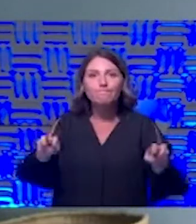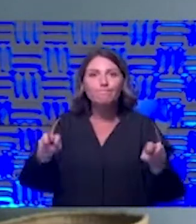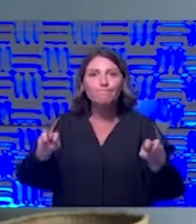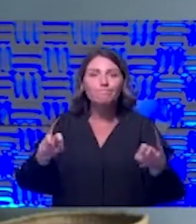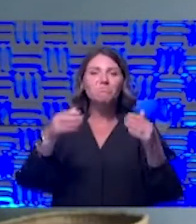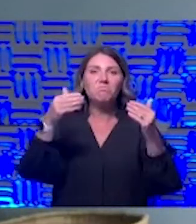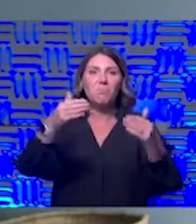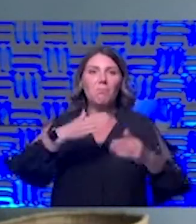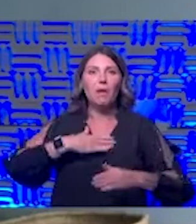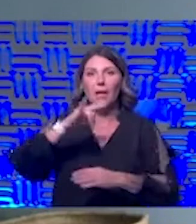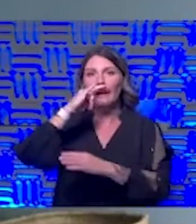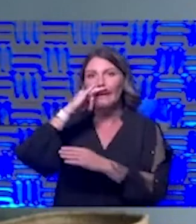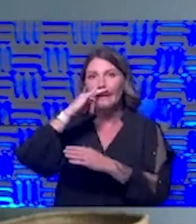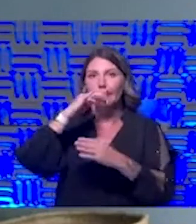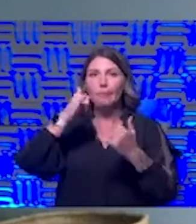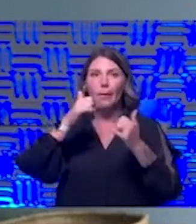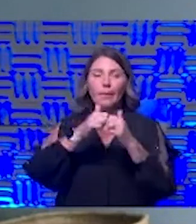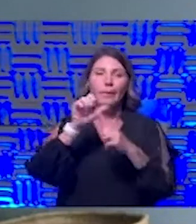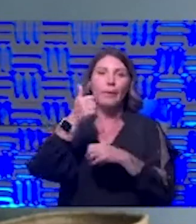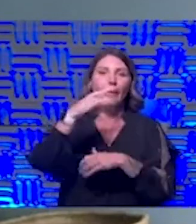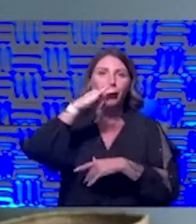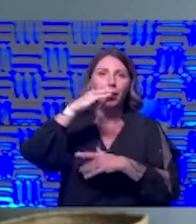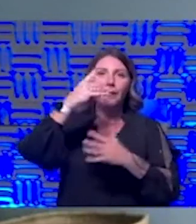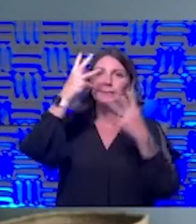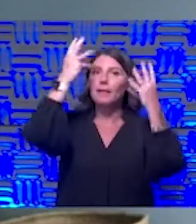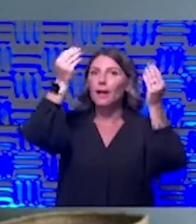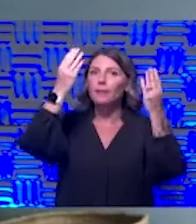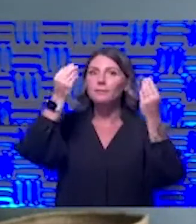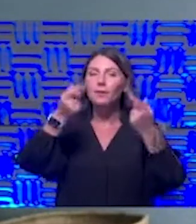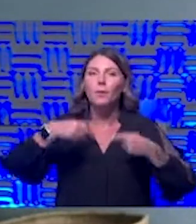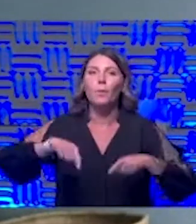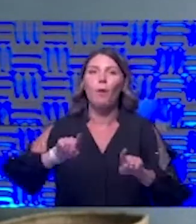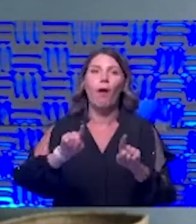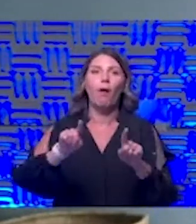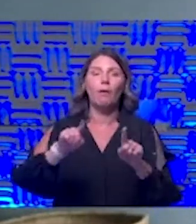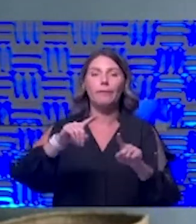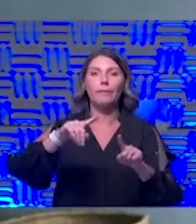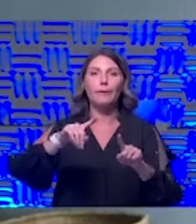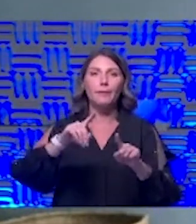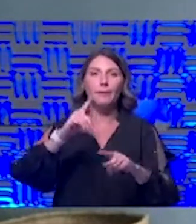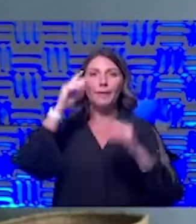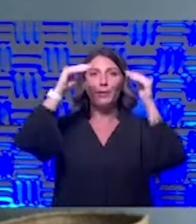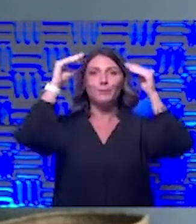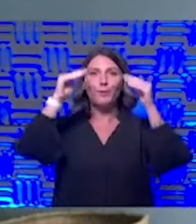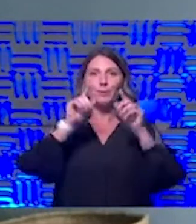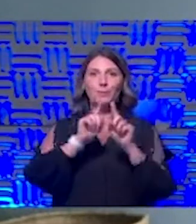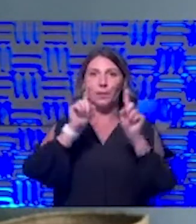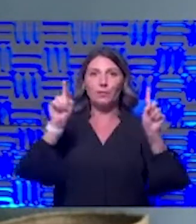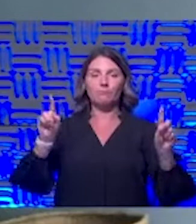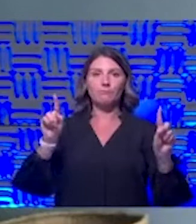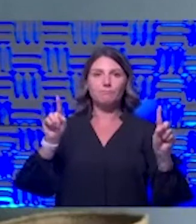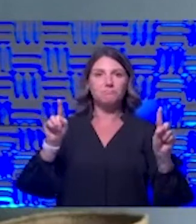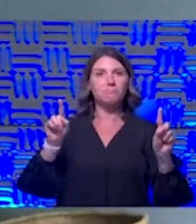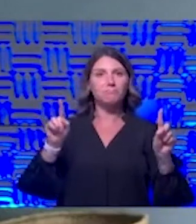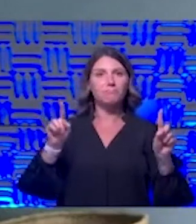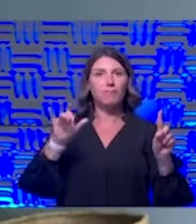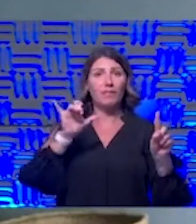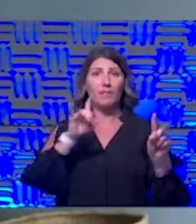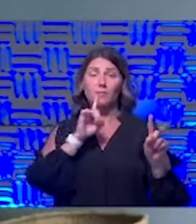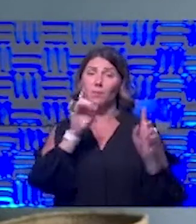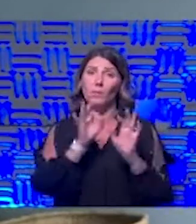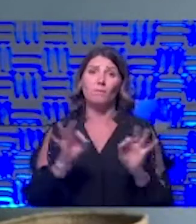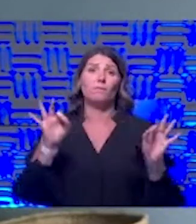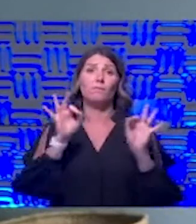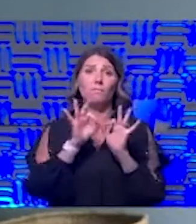with other kids outside while the adults stay apart. And that has been really vital for